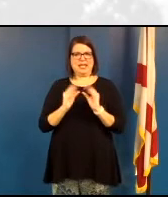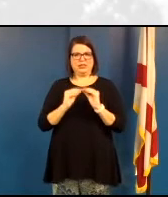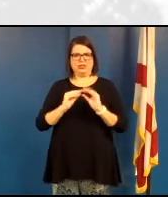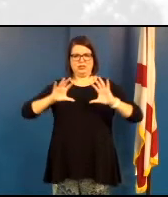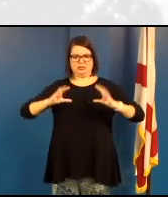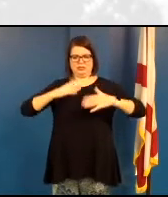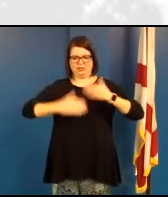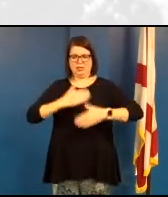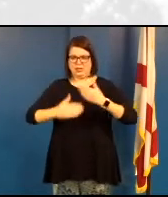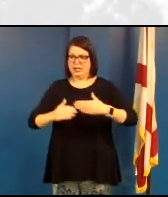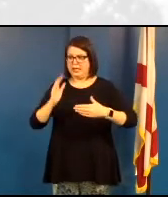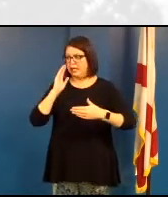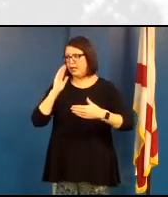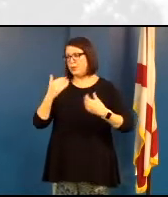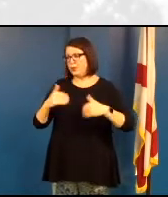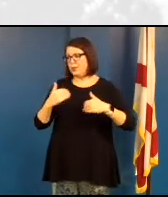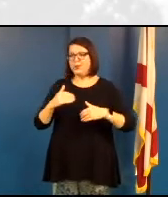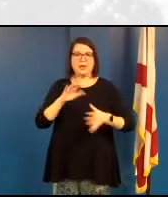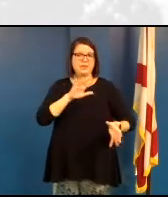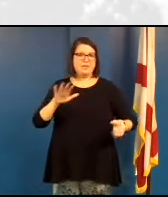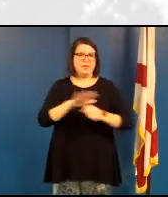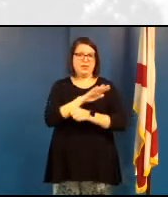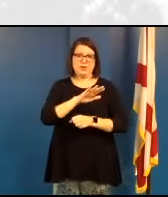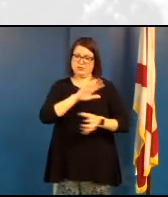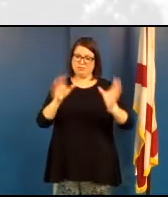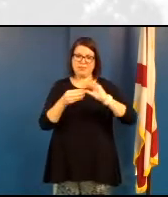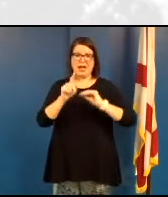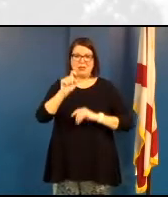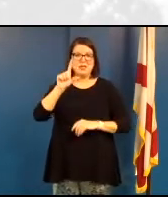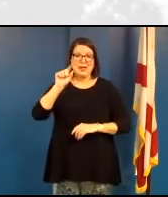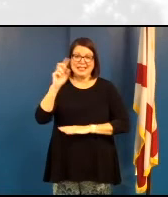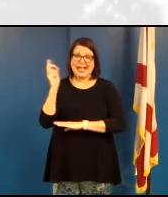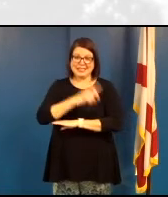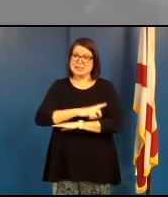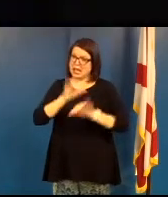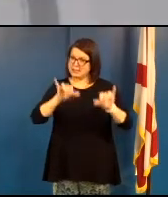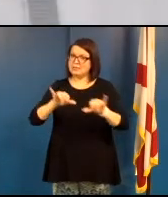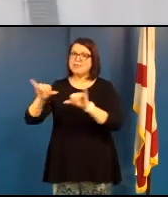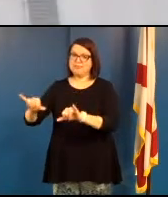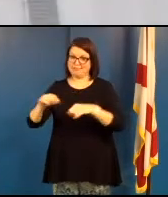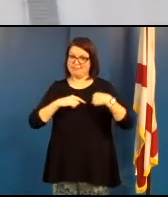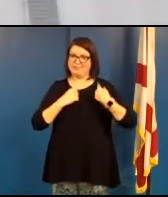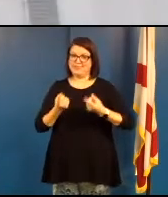essentially make session 120 days. Let me go to the next slide.